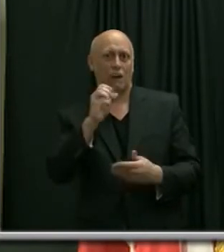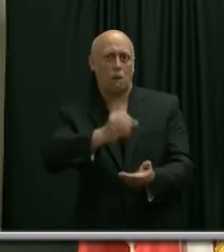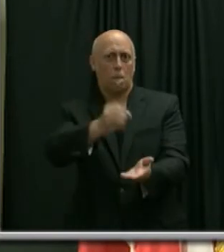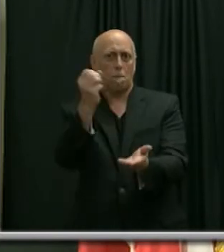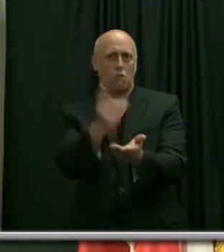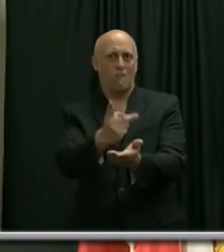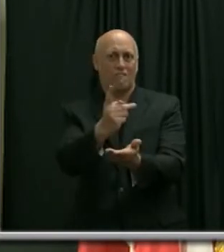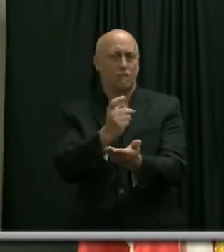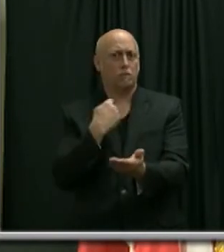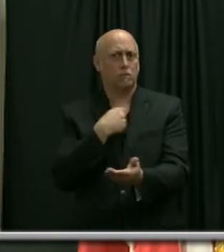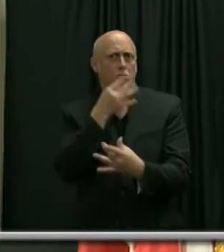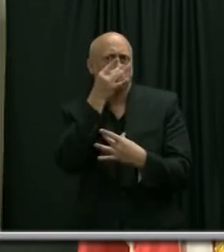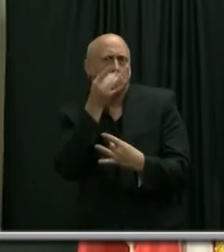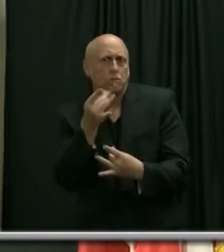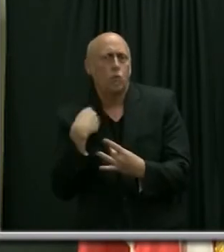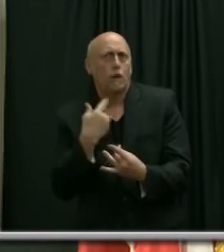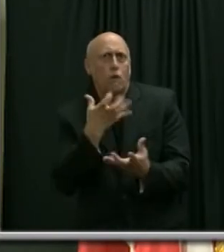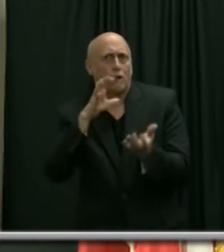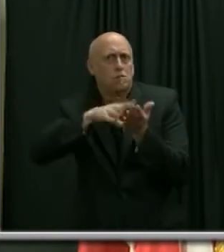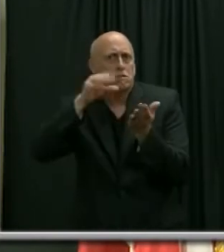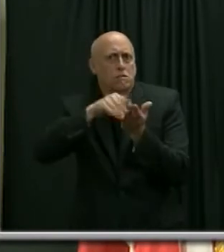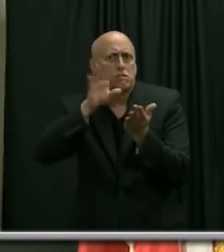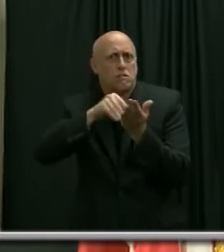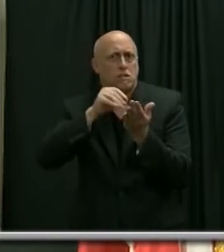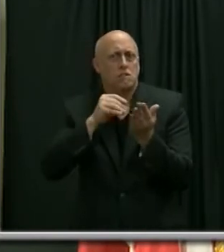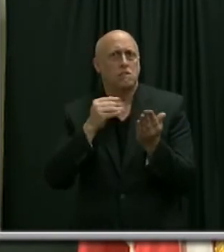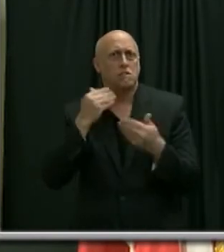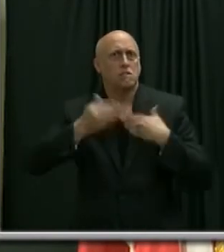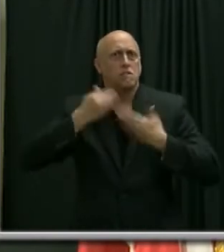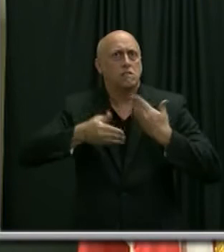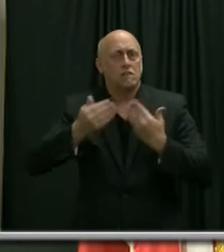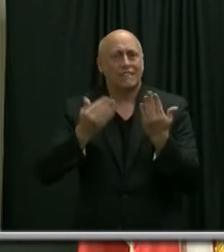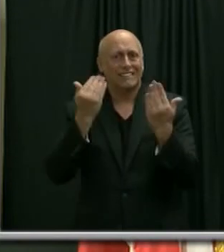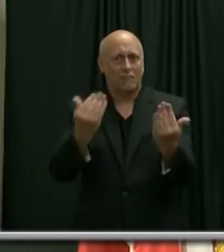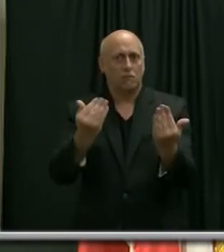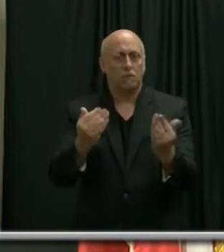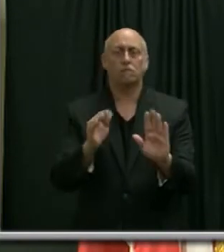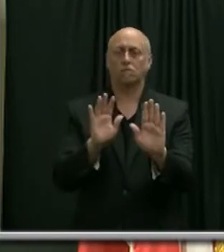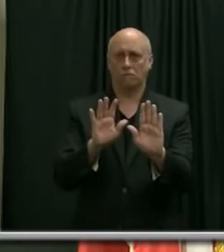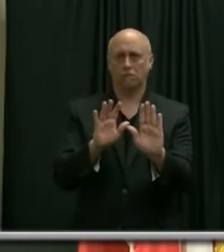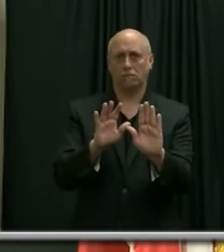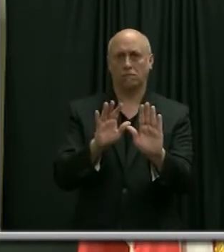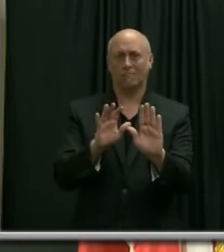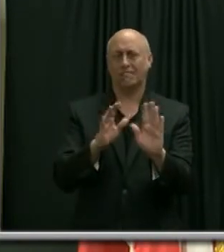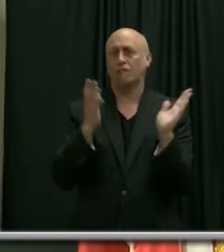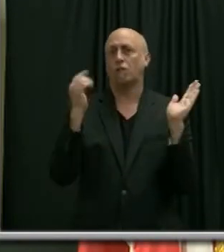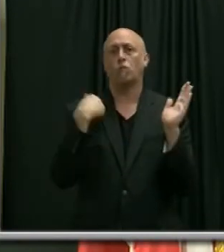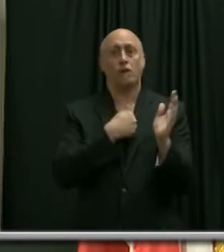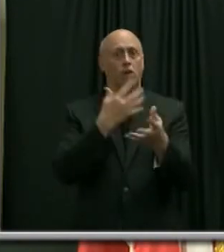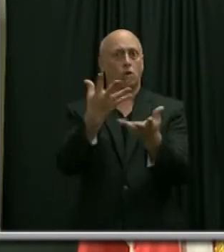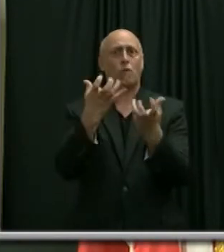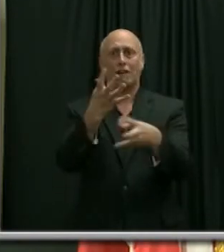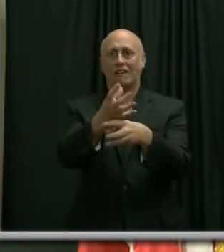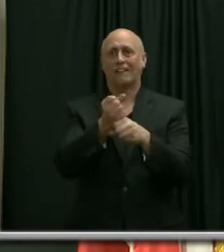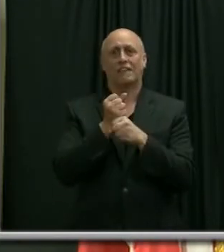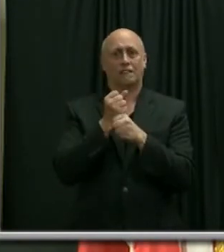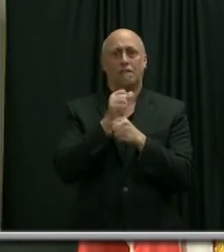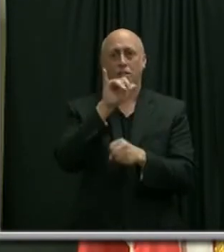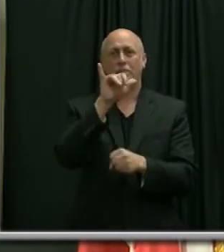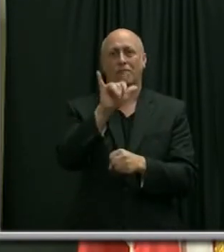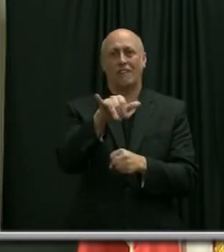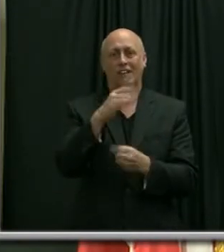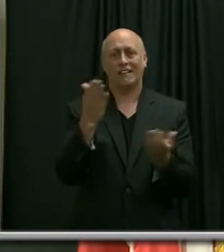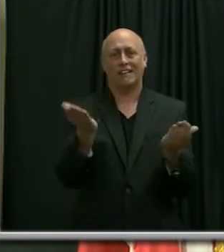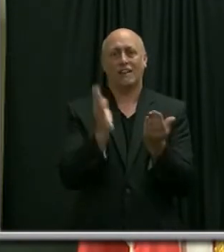it. We're going to try to learn as much about it as quickly as we can. And yes, we would love to get those in